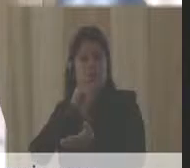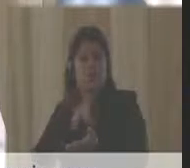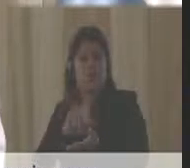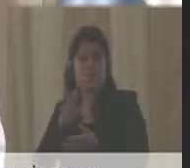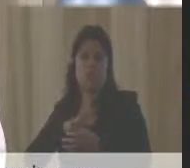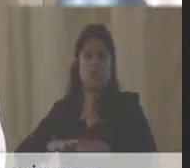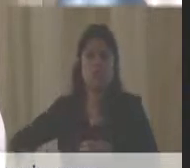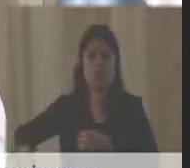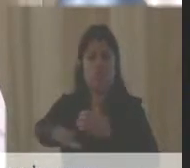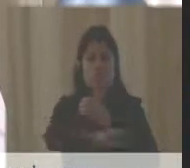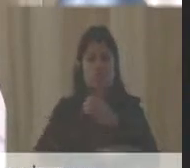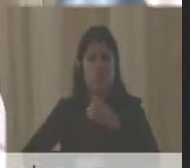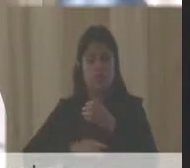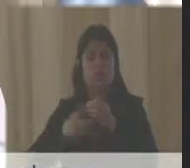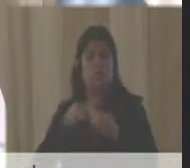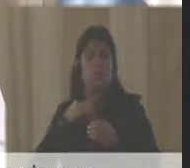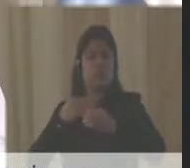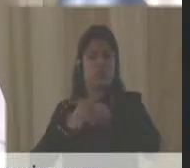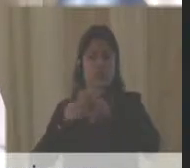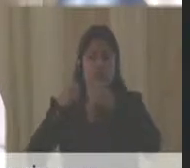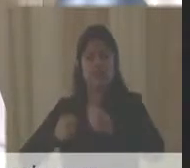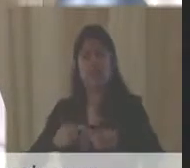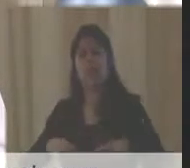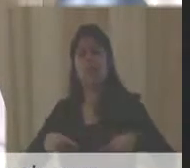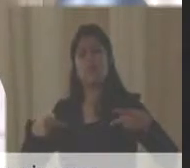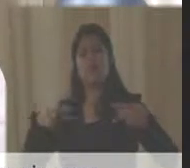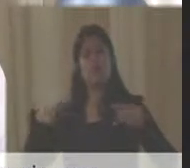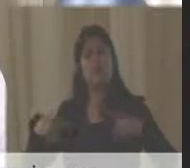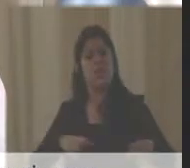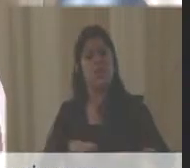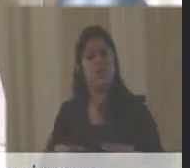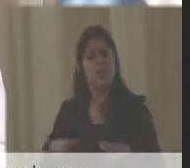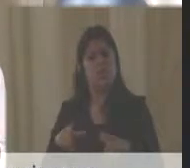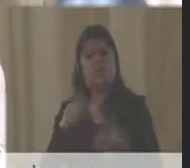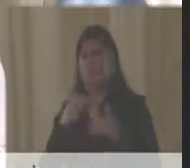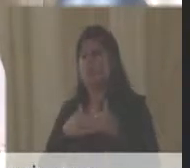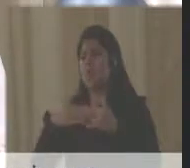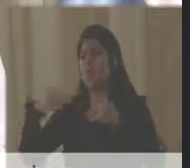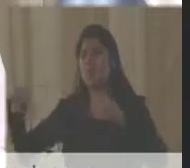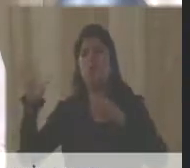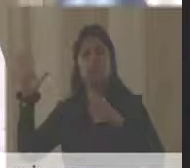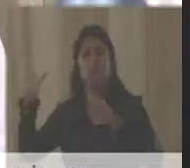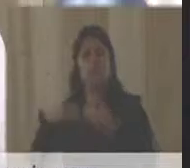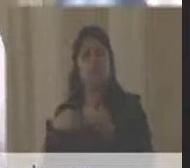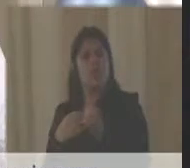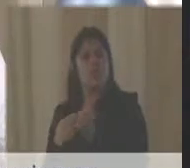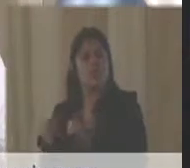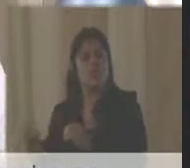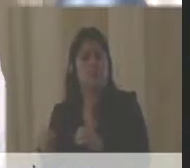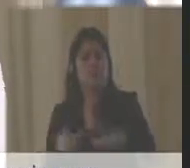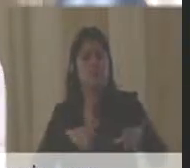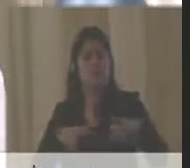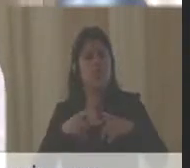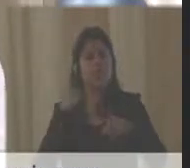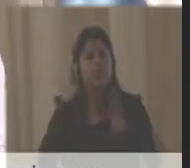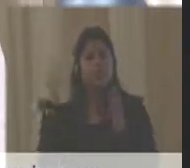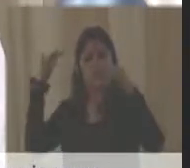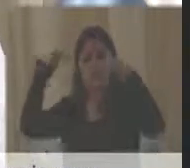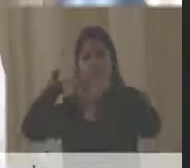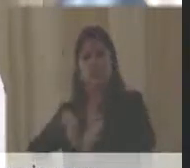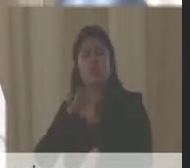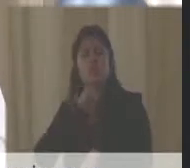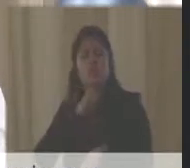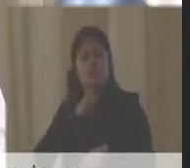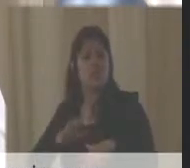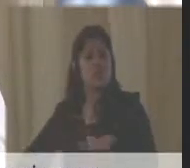old colonial center of the city and its surroundings, and were forced to live in other territories